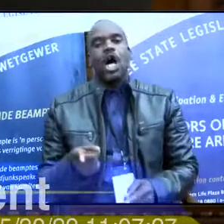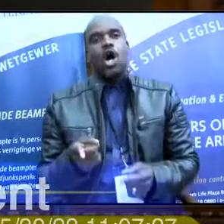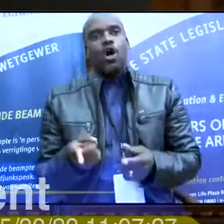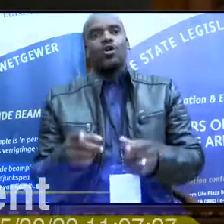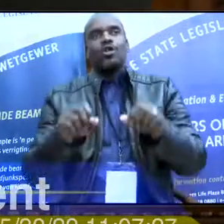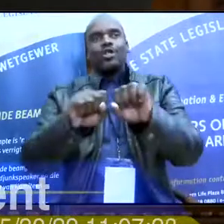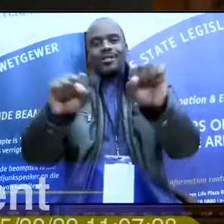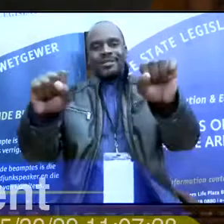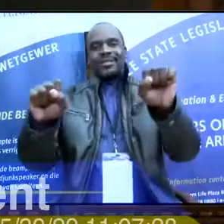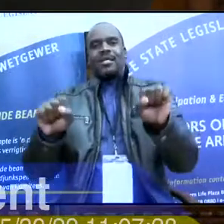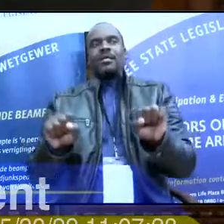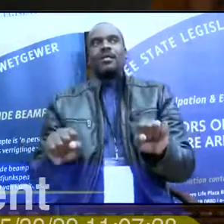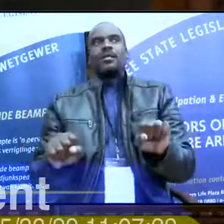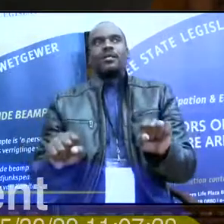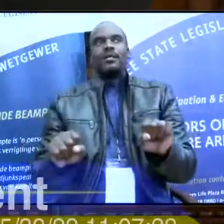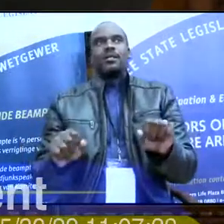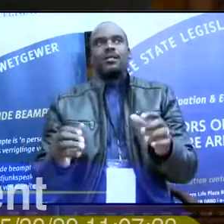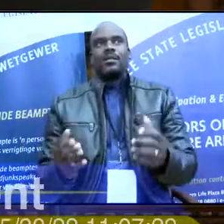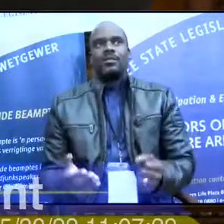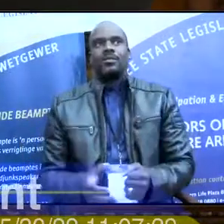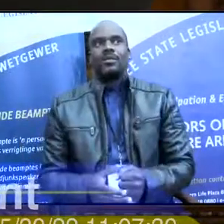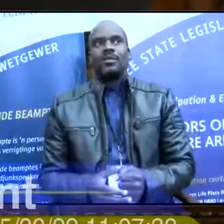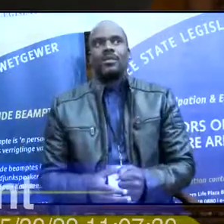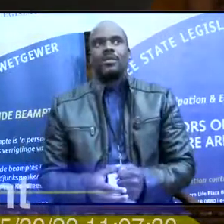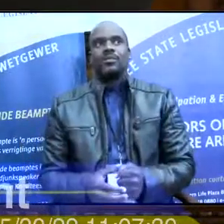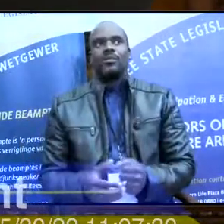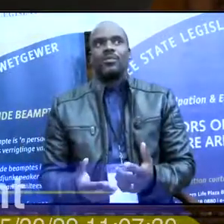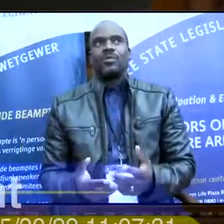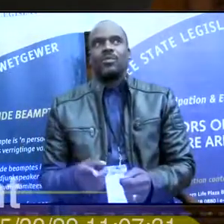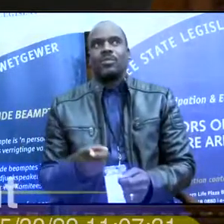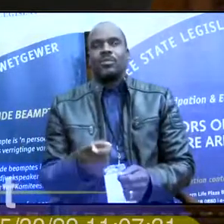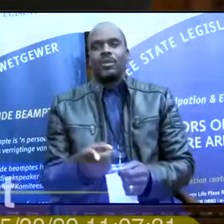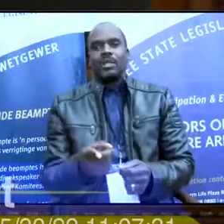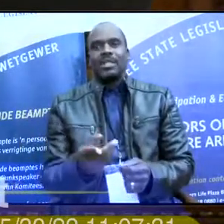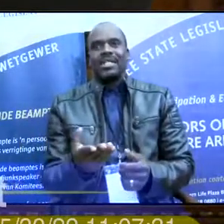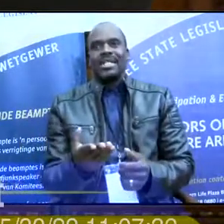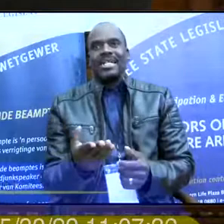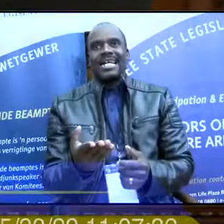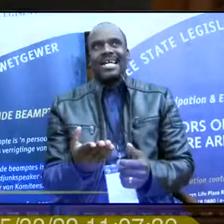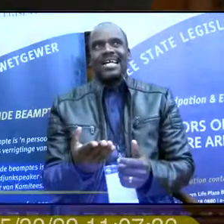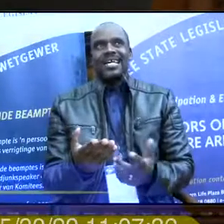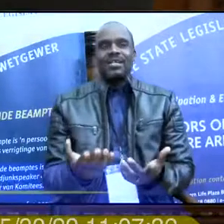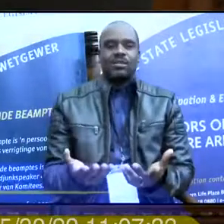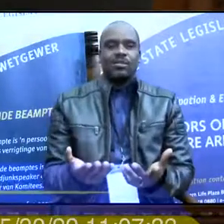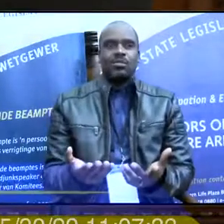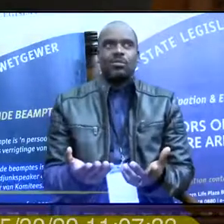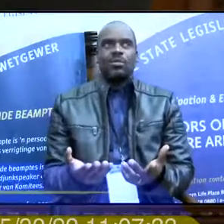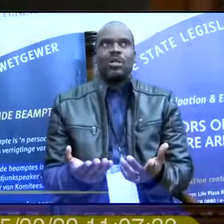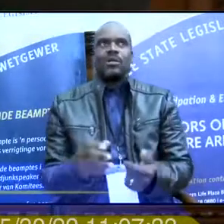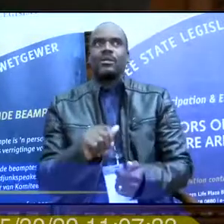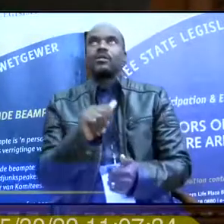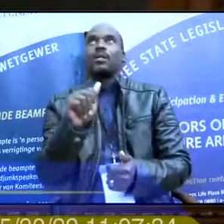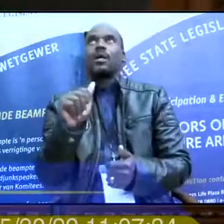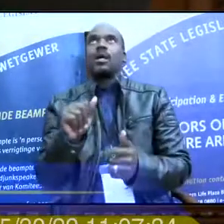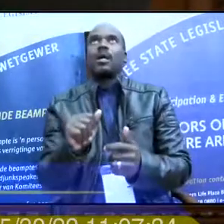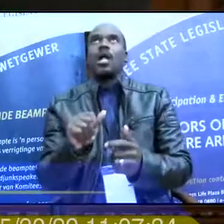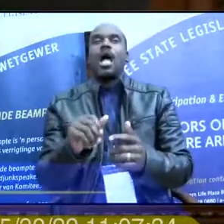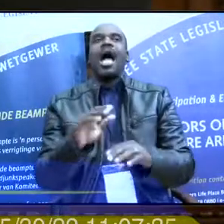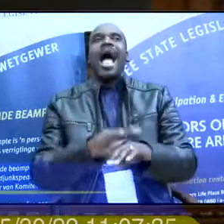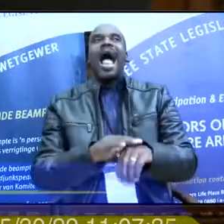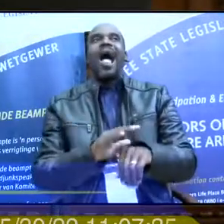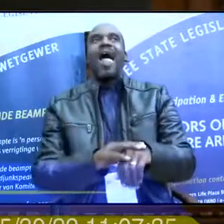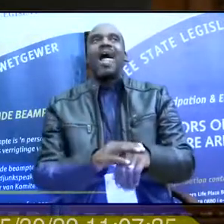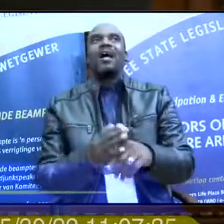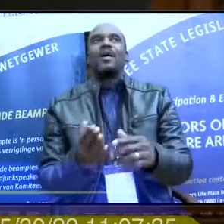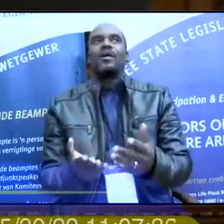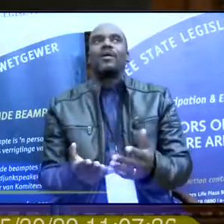the gas supply for u.s britain france european union canada and australia have also affected